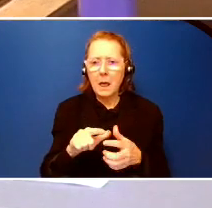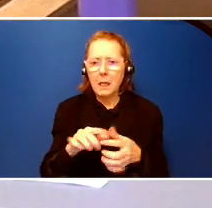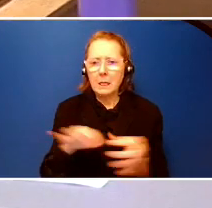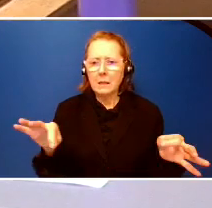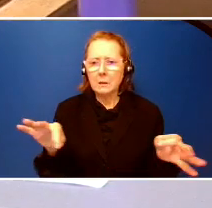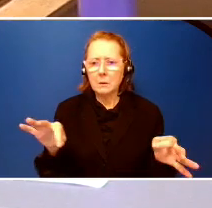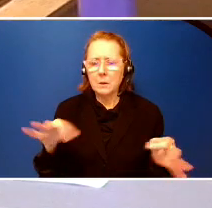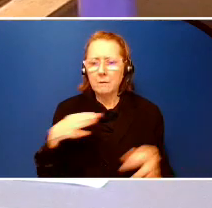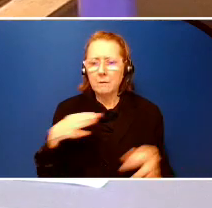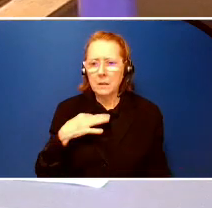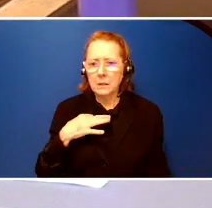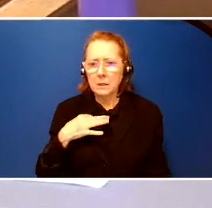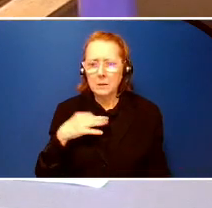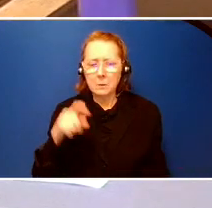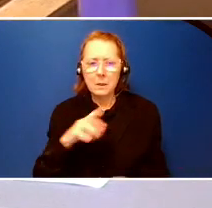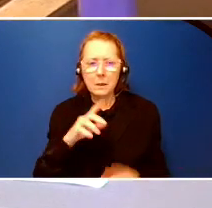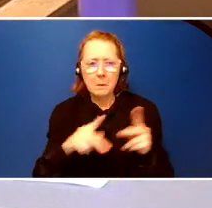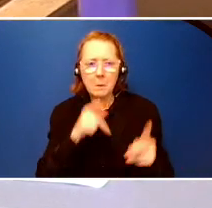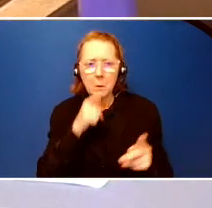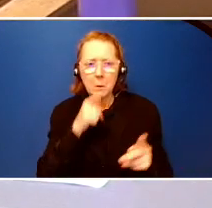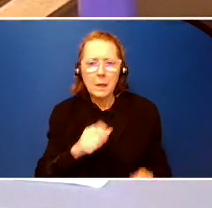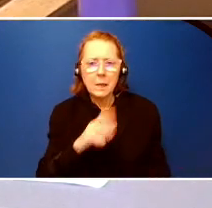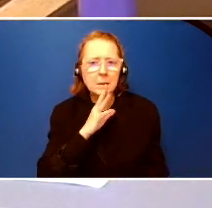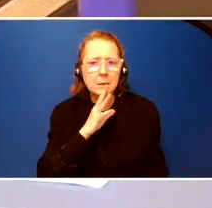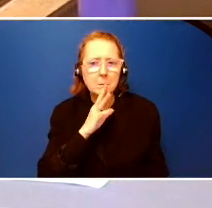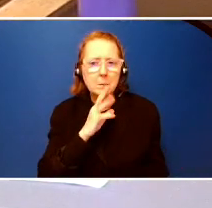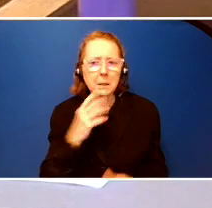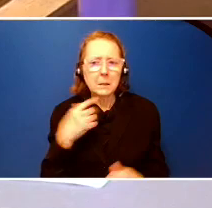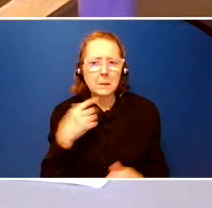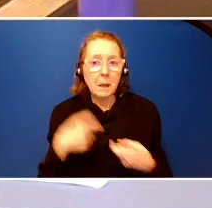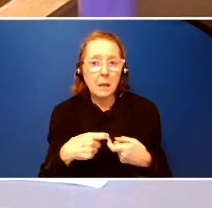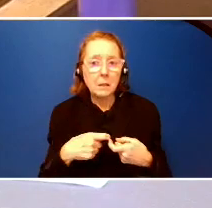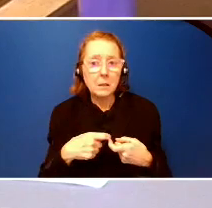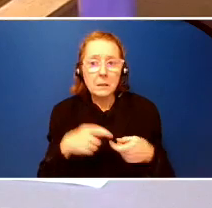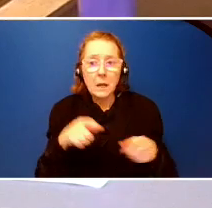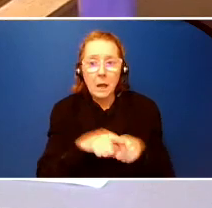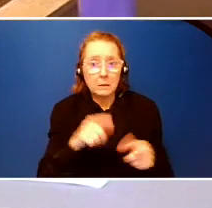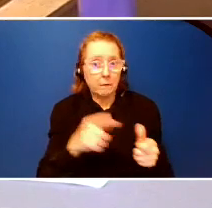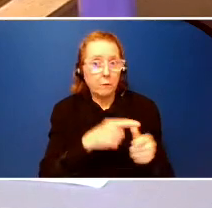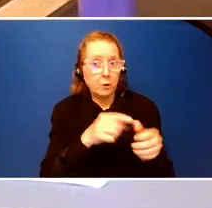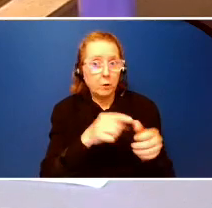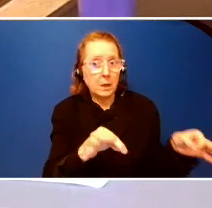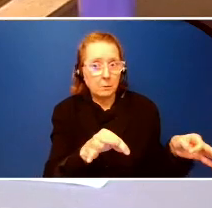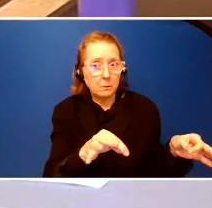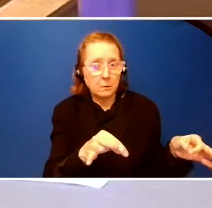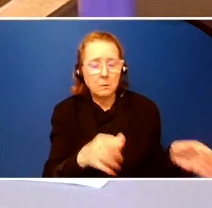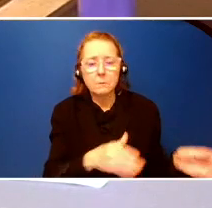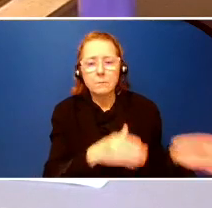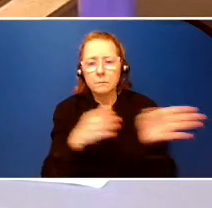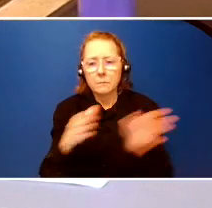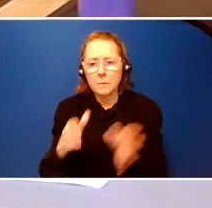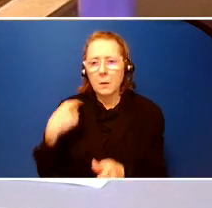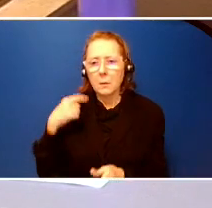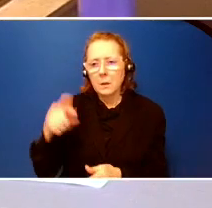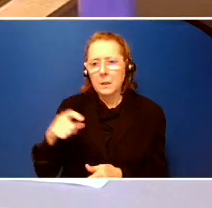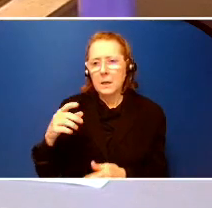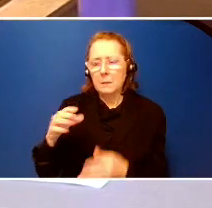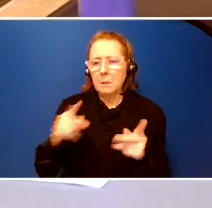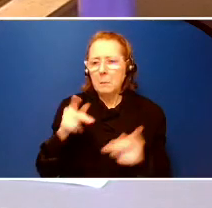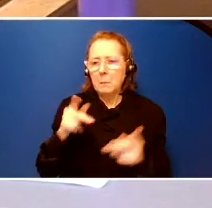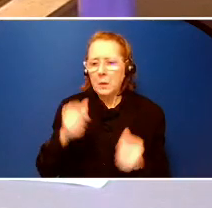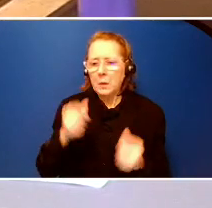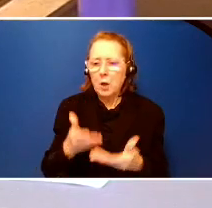speak Spanish as their first language. We need folks who can offer lived experience to our